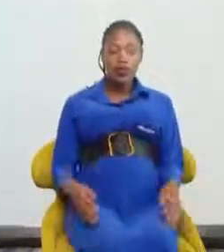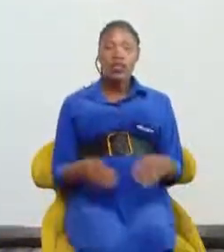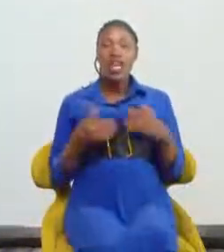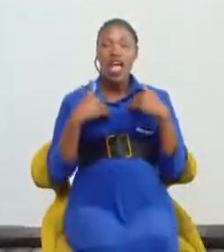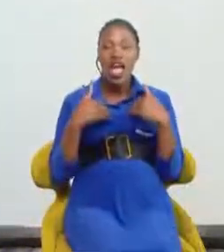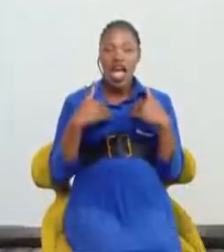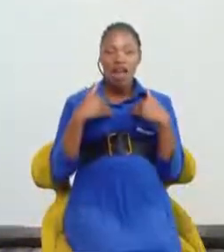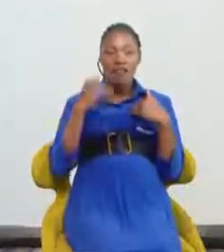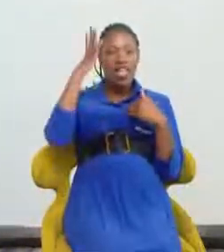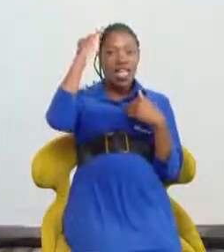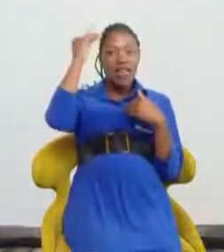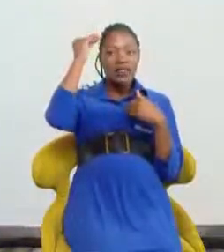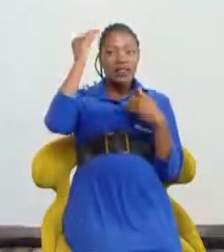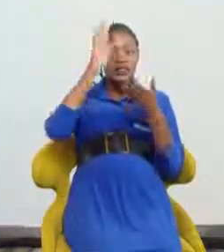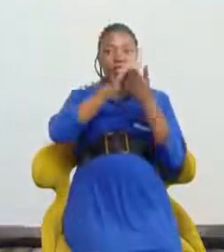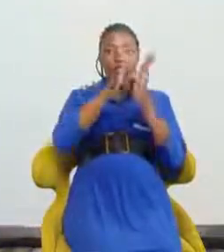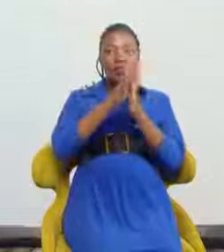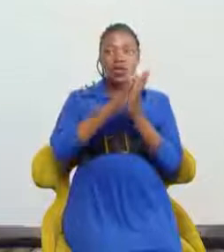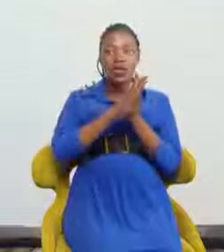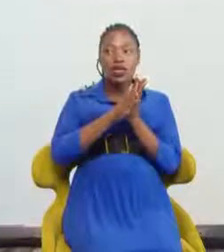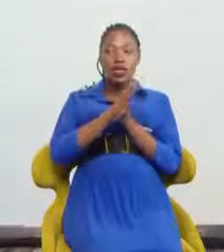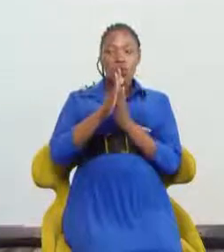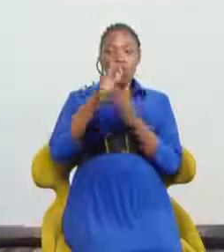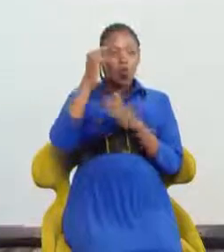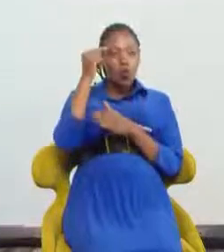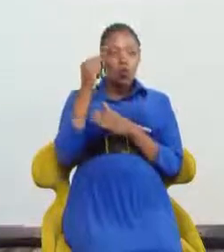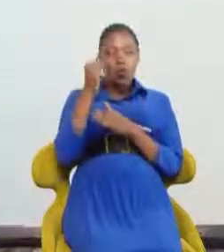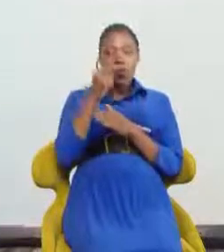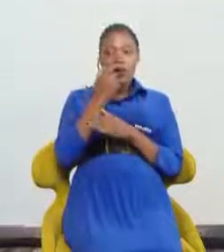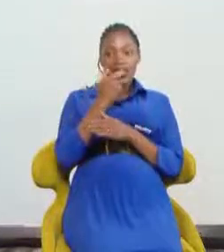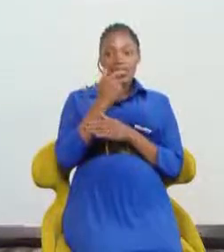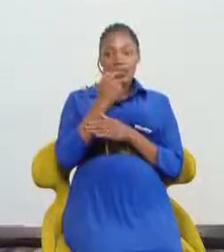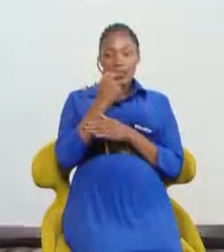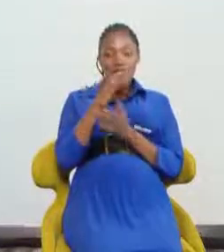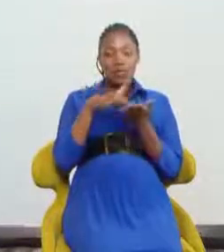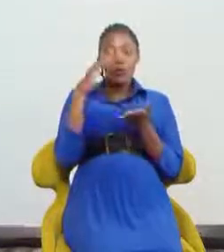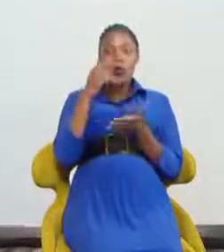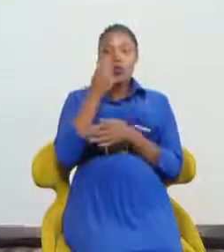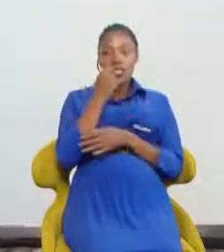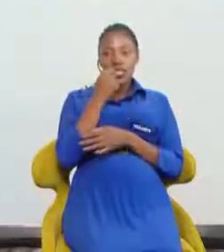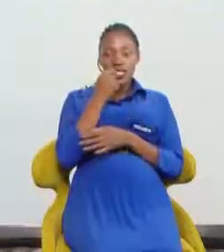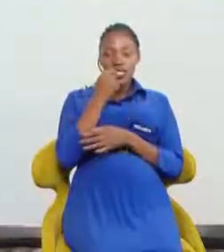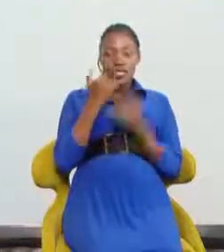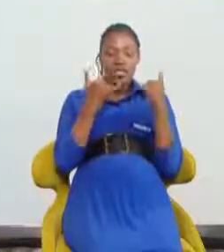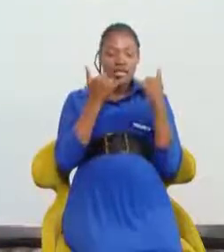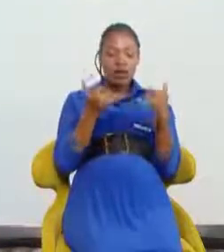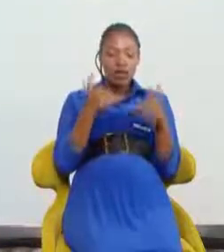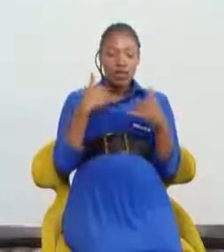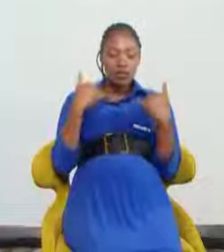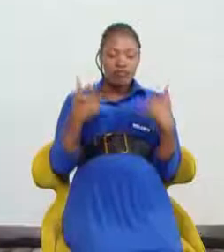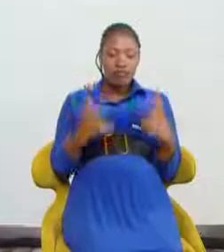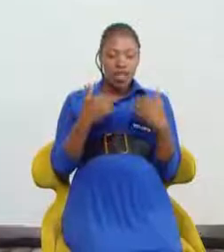getting whiter and whiter. Now it's getting really white. I have some